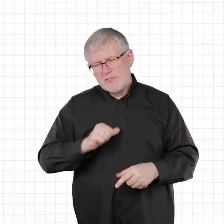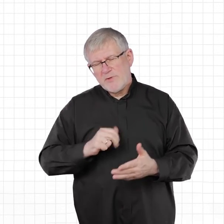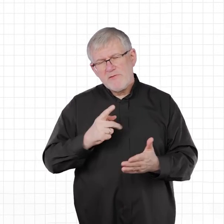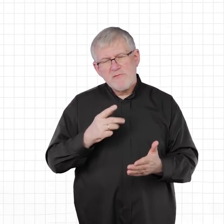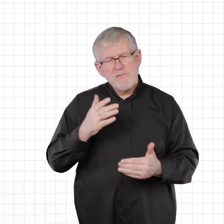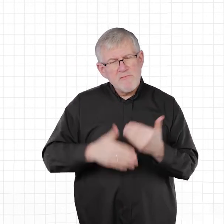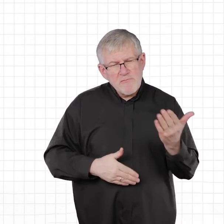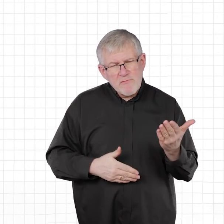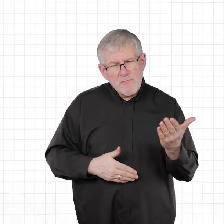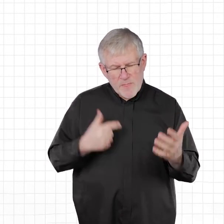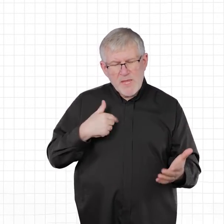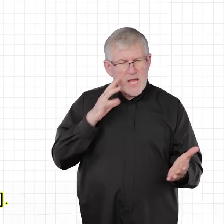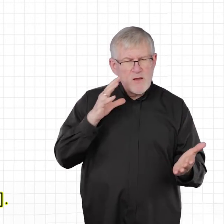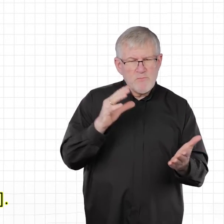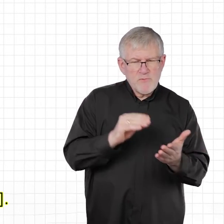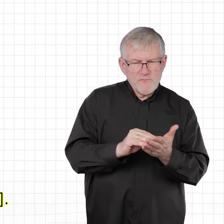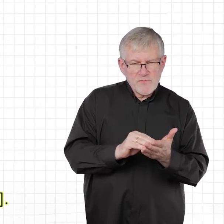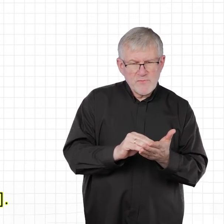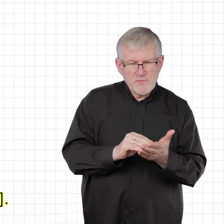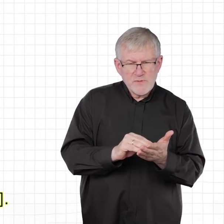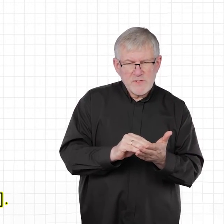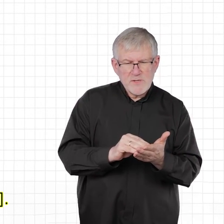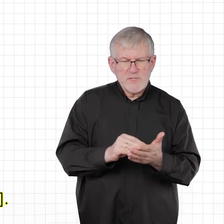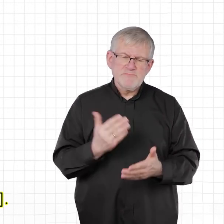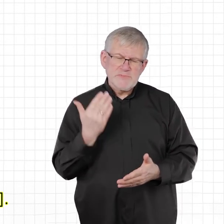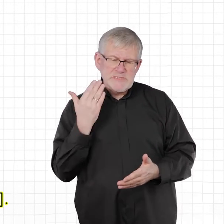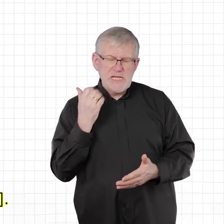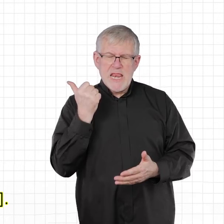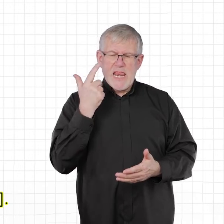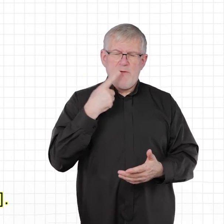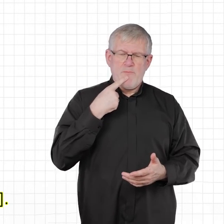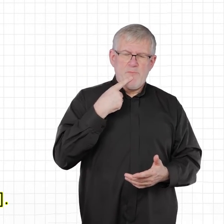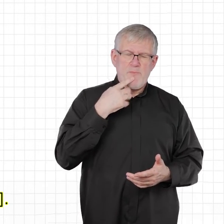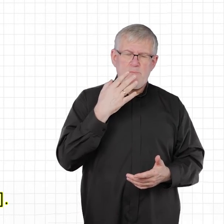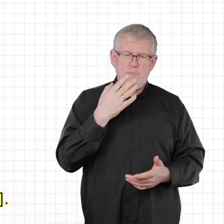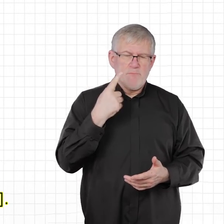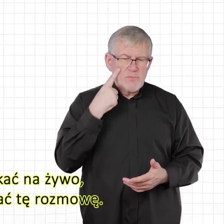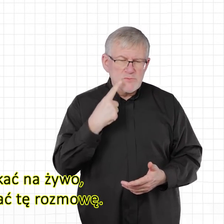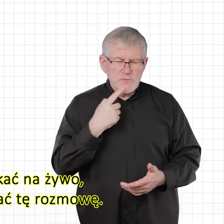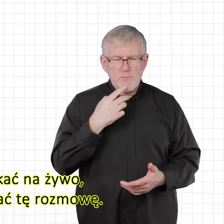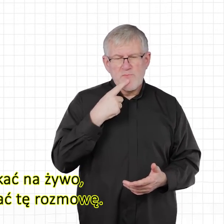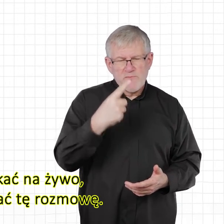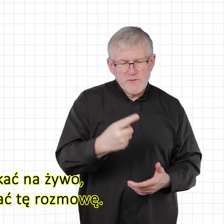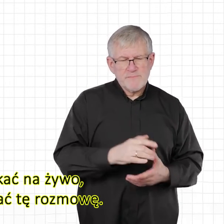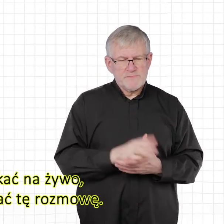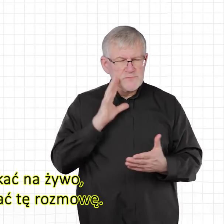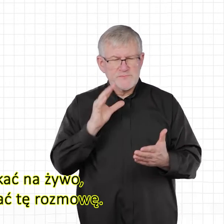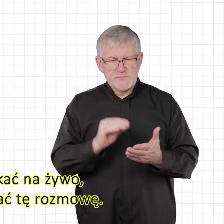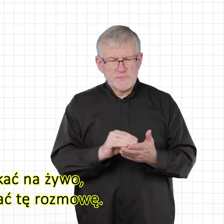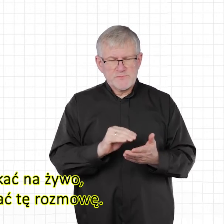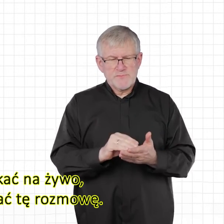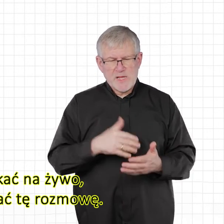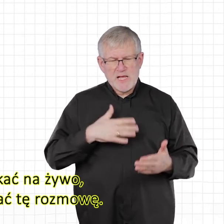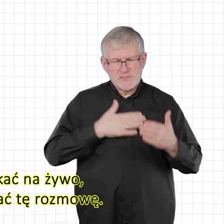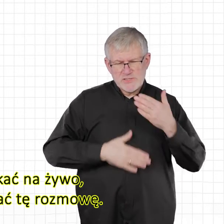glad that we will be doing this marathon together, that we will be doing this project together. I am very eager